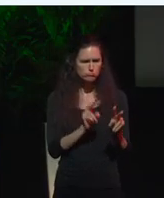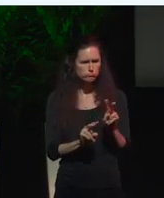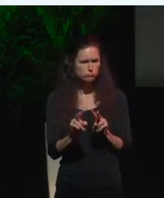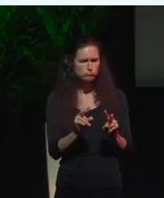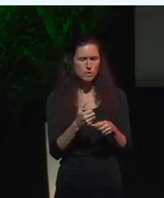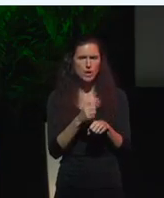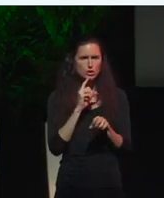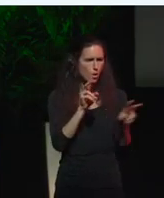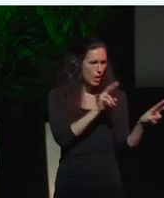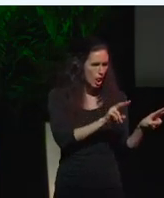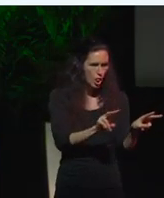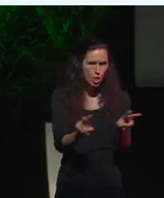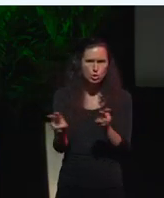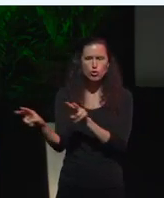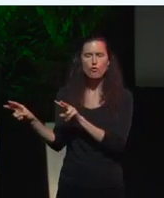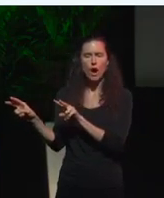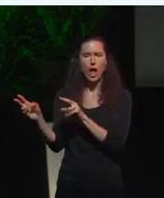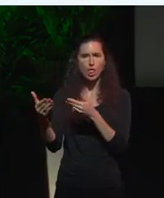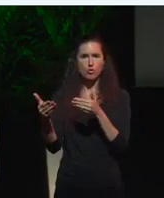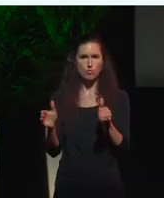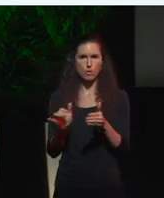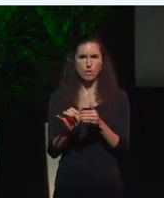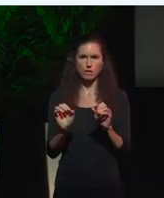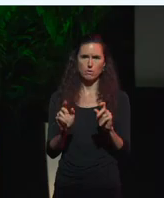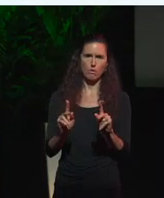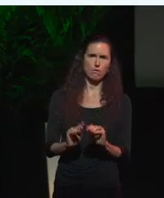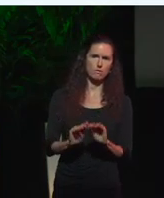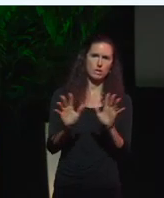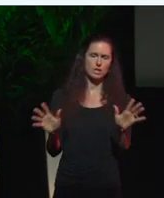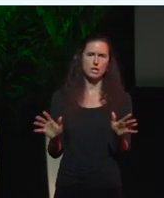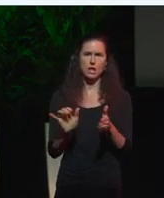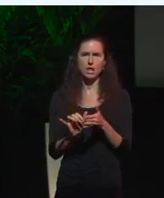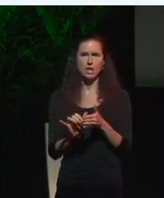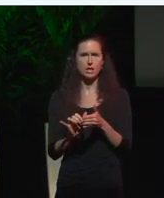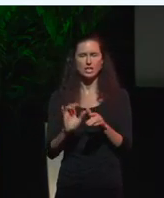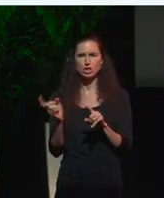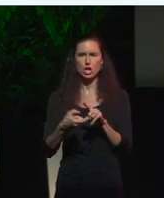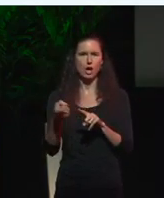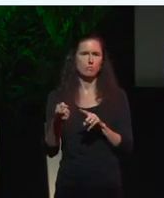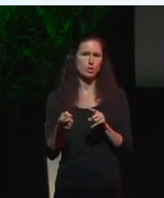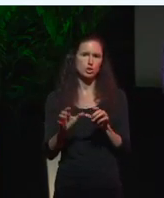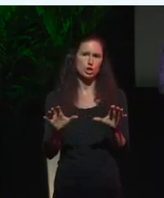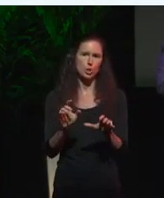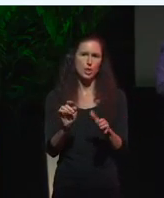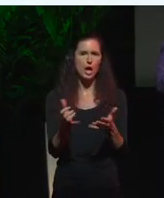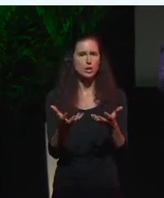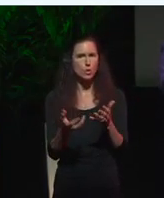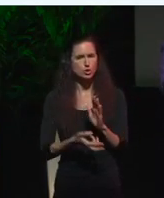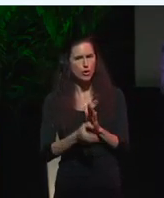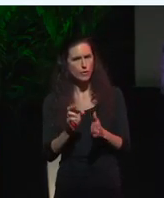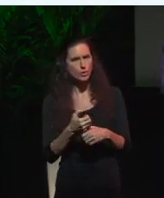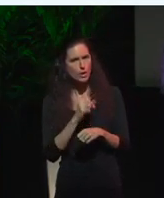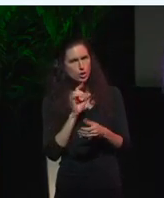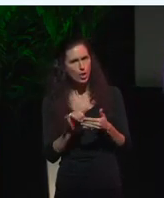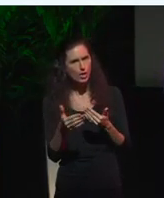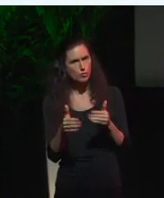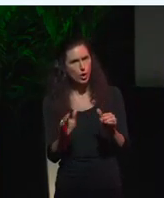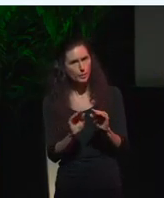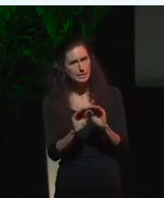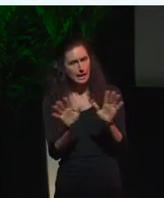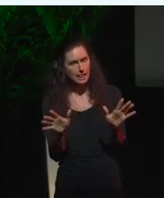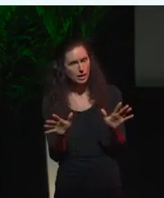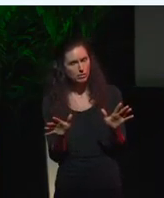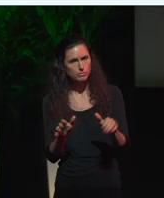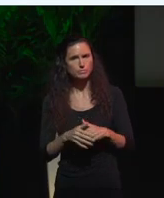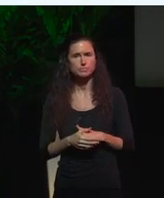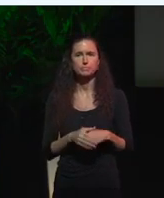room pan that the student did, because it's just automated, they're just going to execute it, and you would want to review it to ensure the room is clear. In